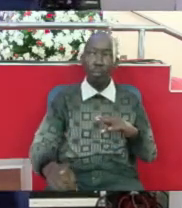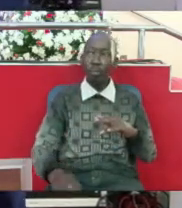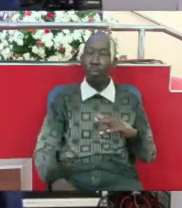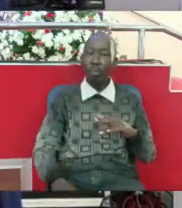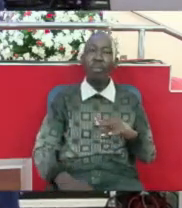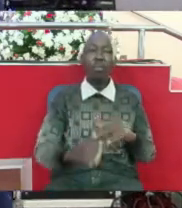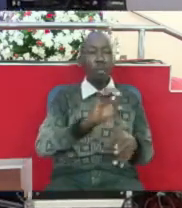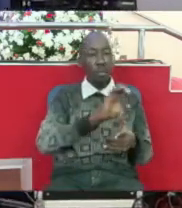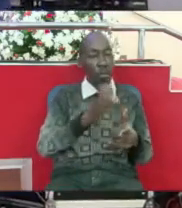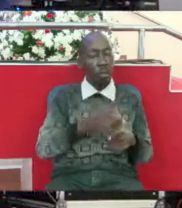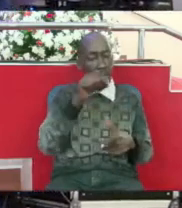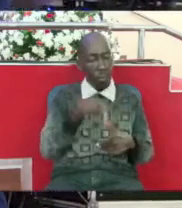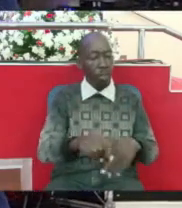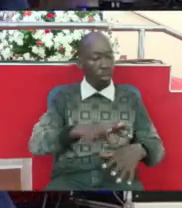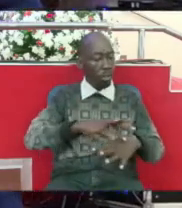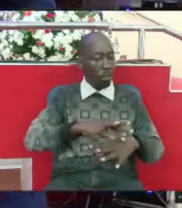Even this earth